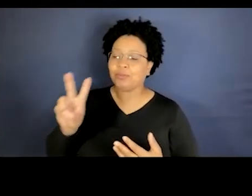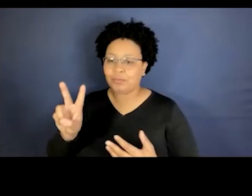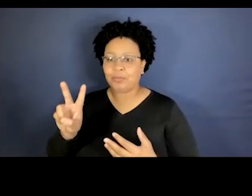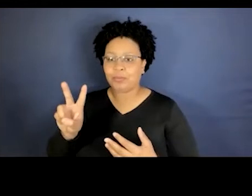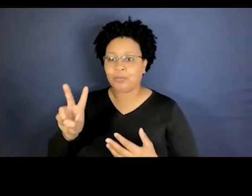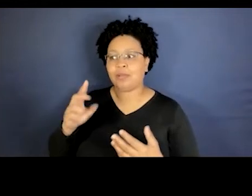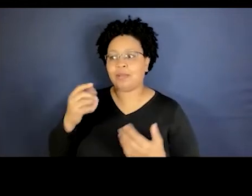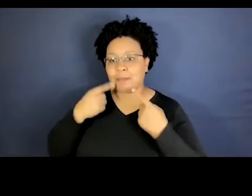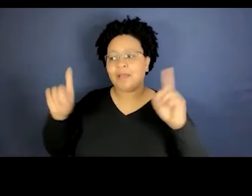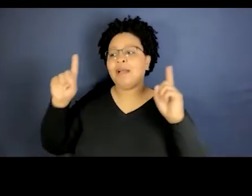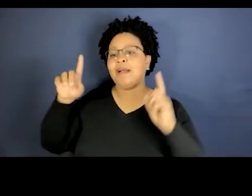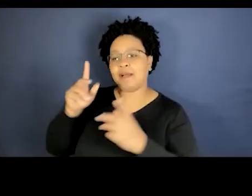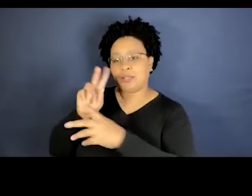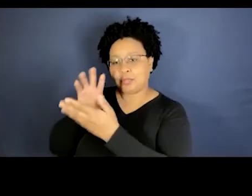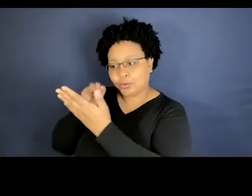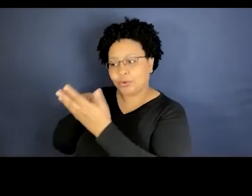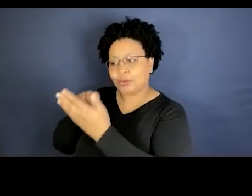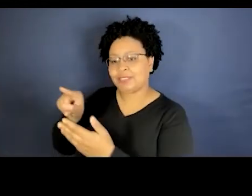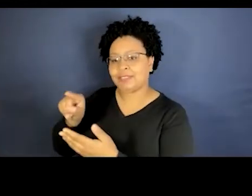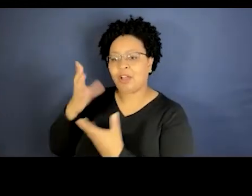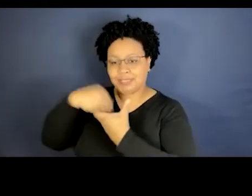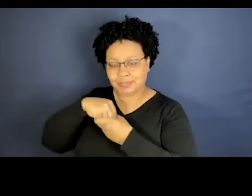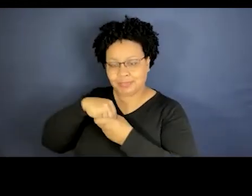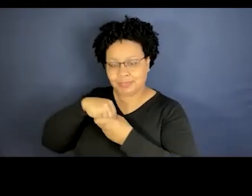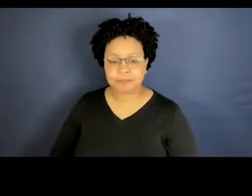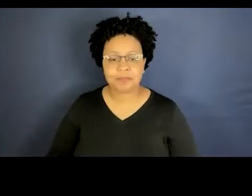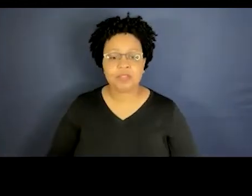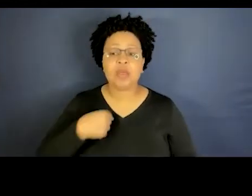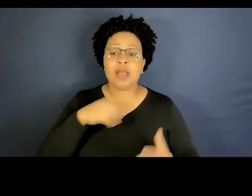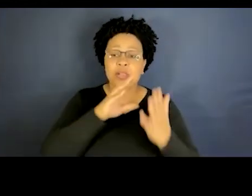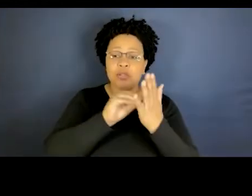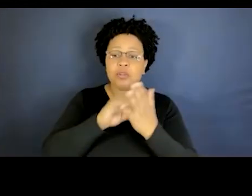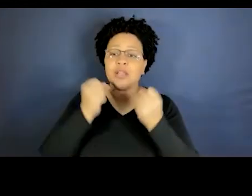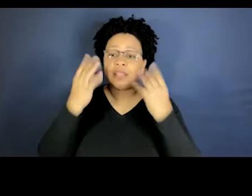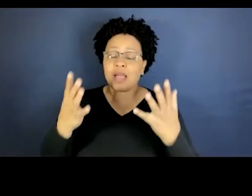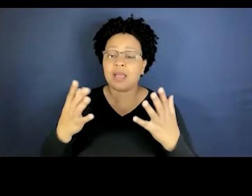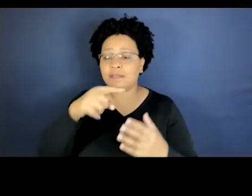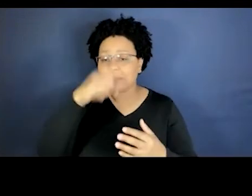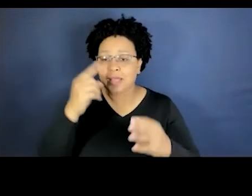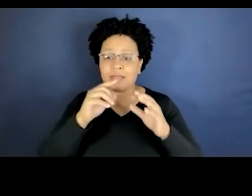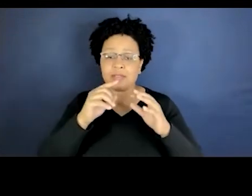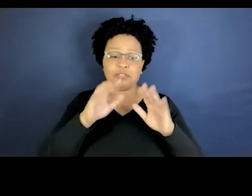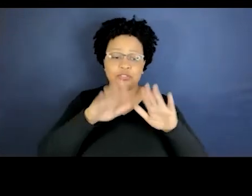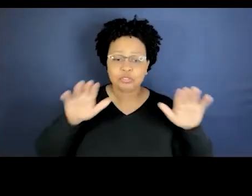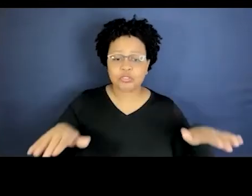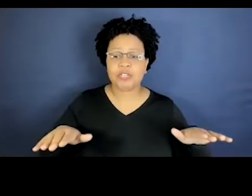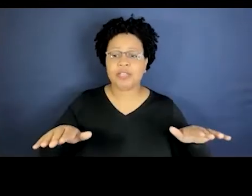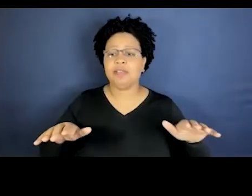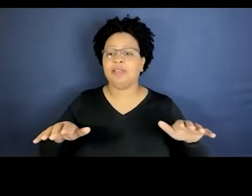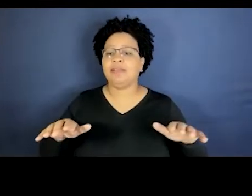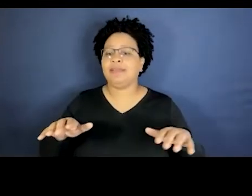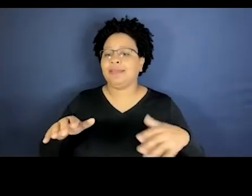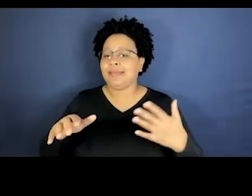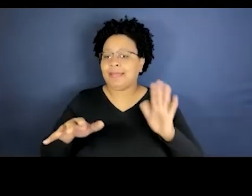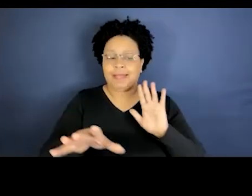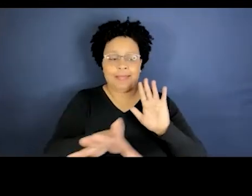lot of African American children are diagnosed on the autism spectrum